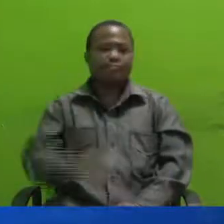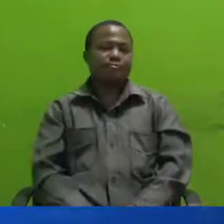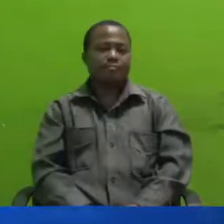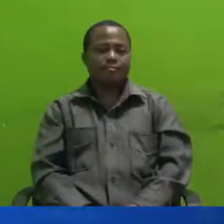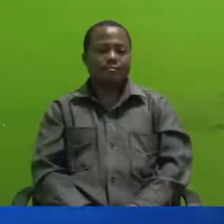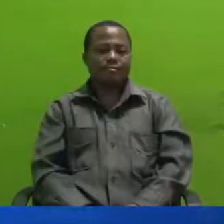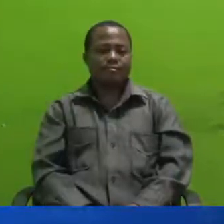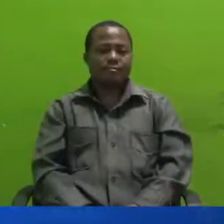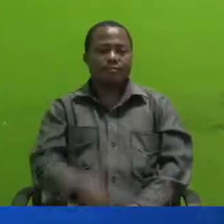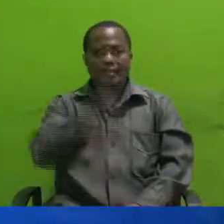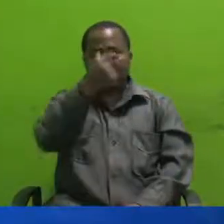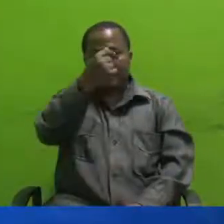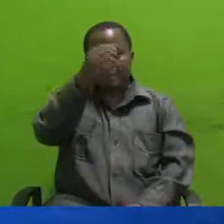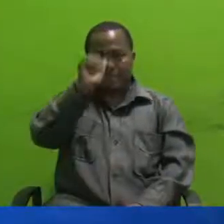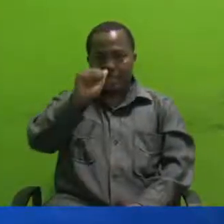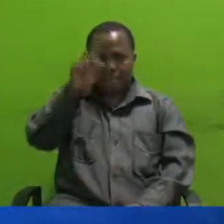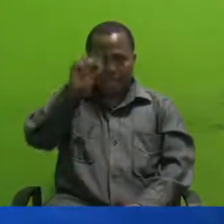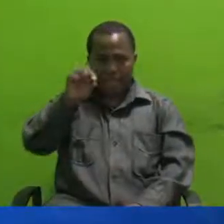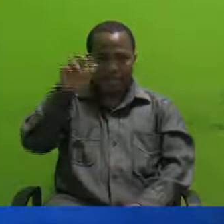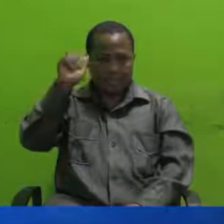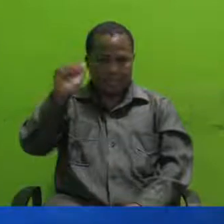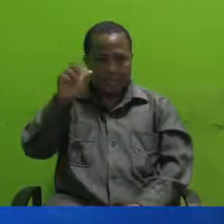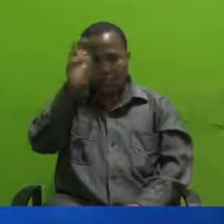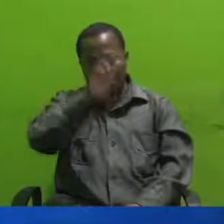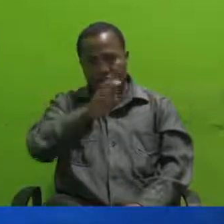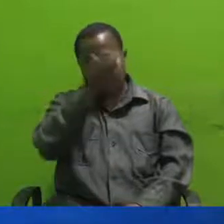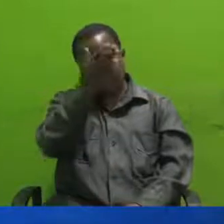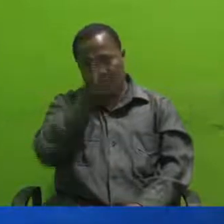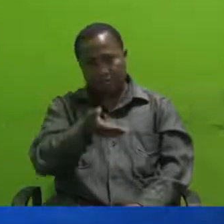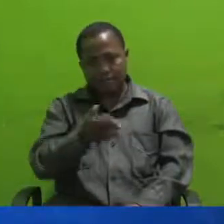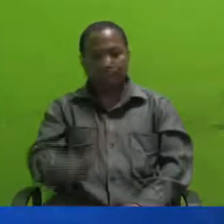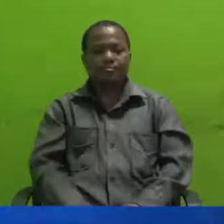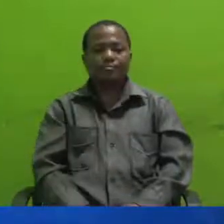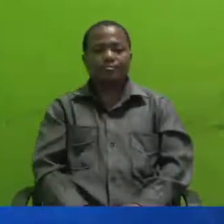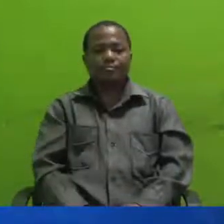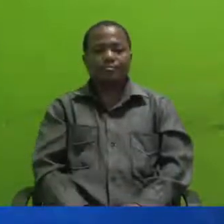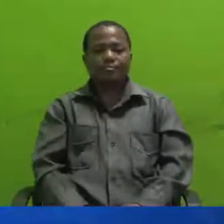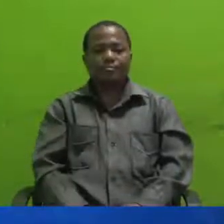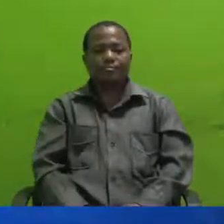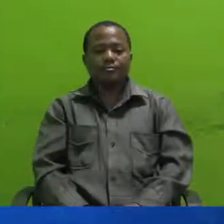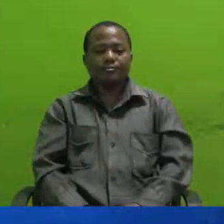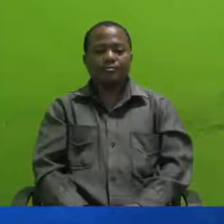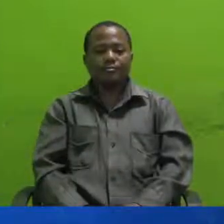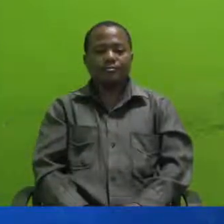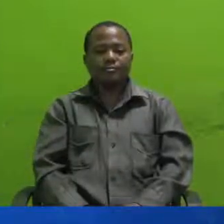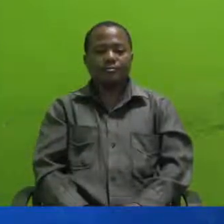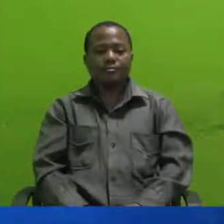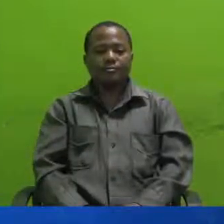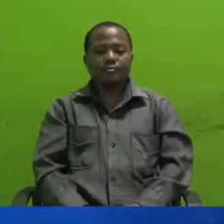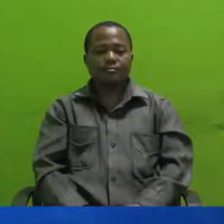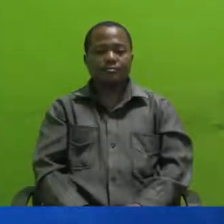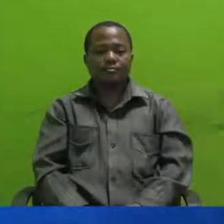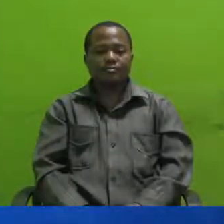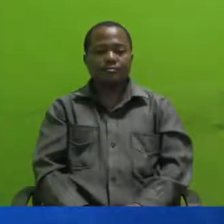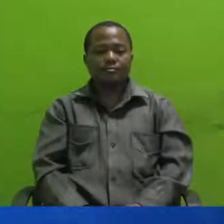sine A and tan A. We're supposed to find sine